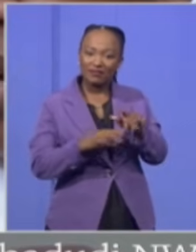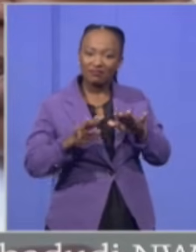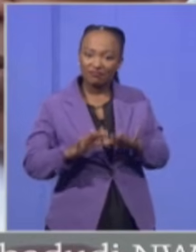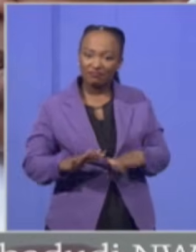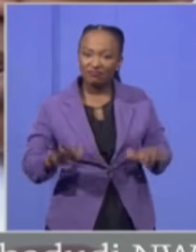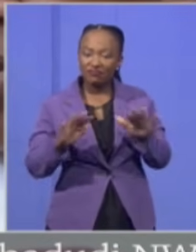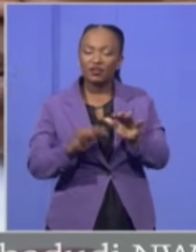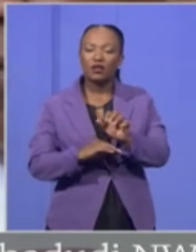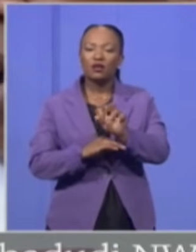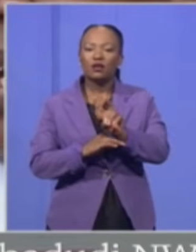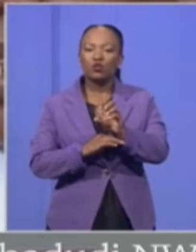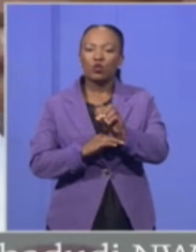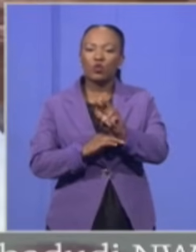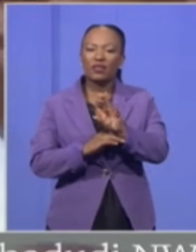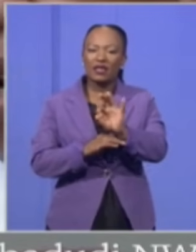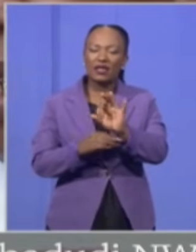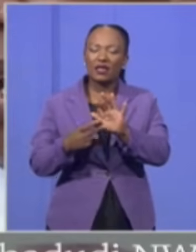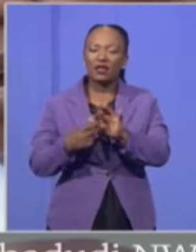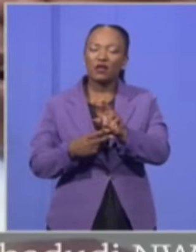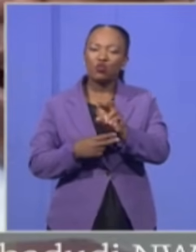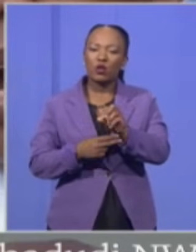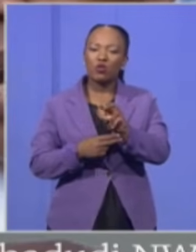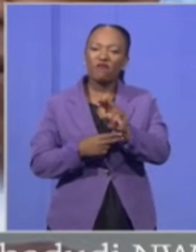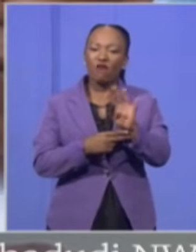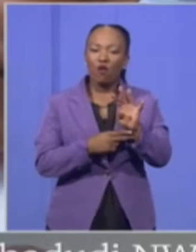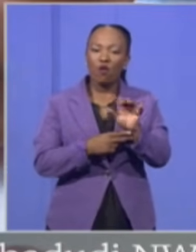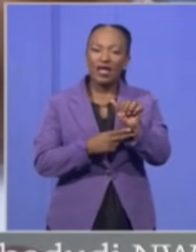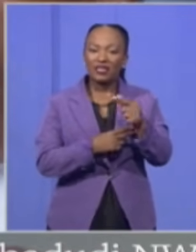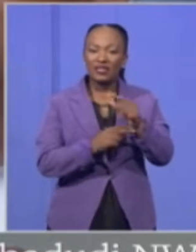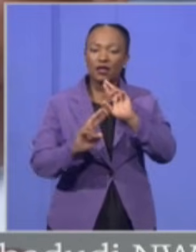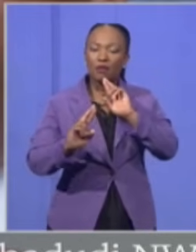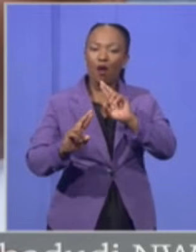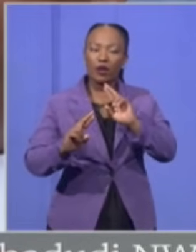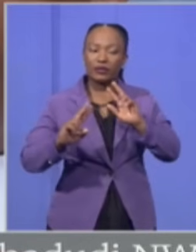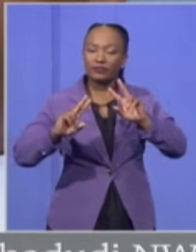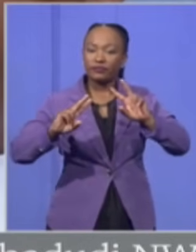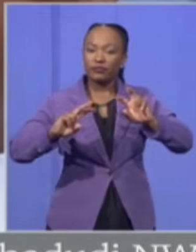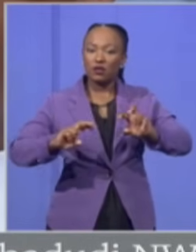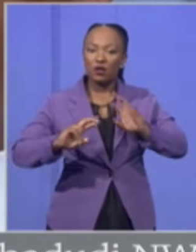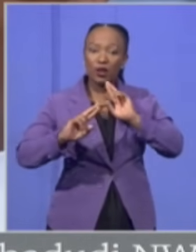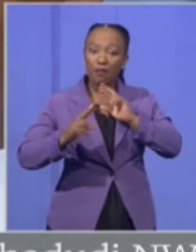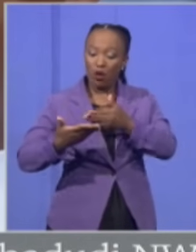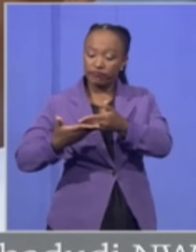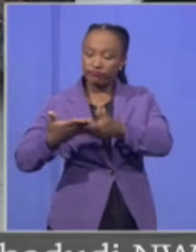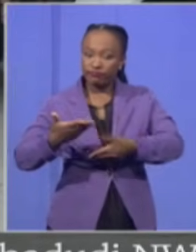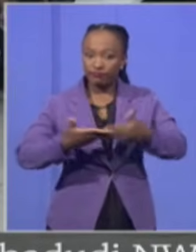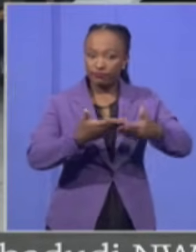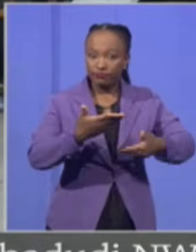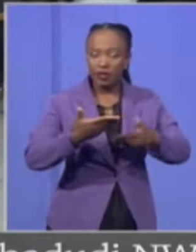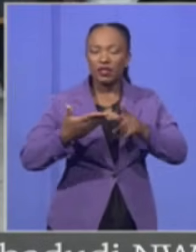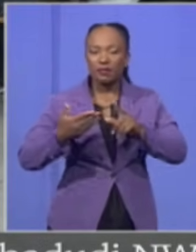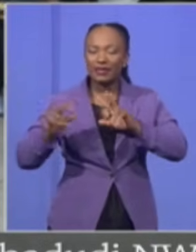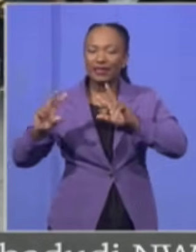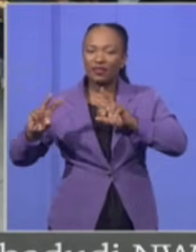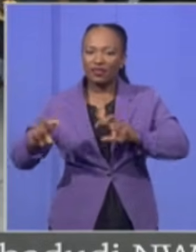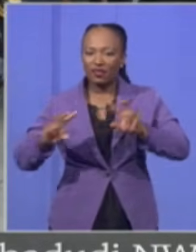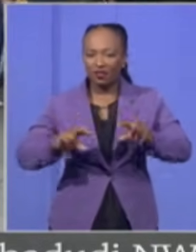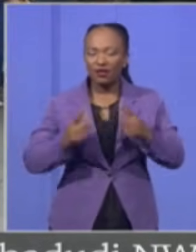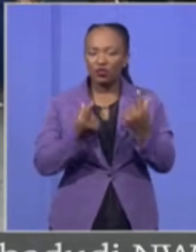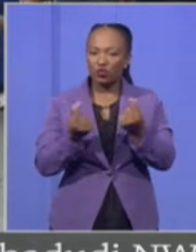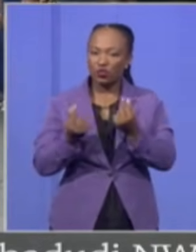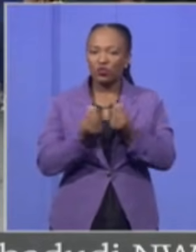of the 2023-24 AG's report and all other investigative reports and take necessary steps. Baagi ba bangwe bao